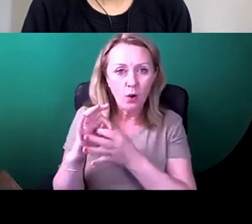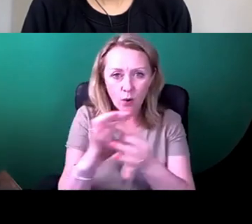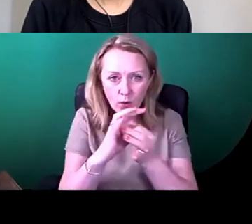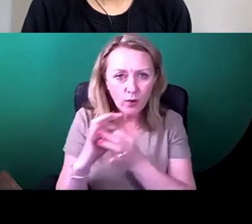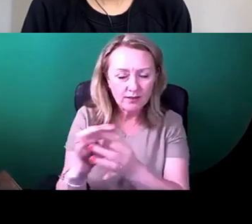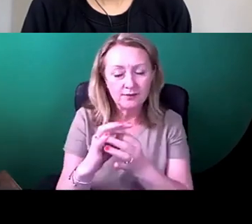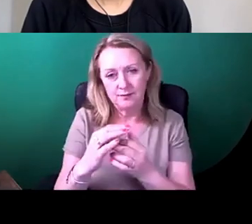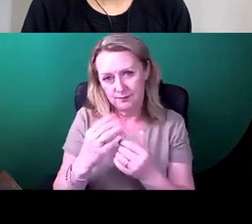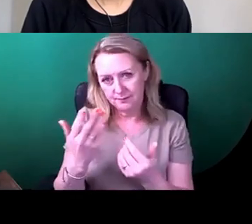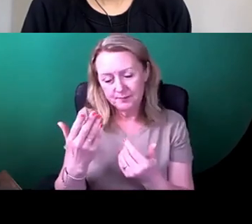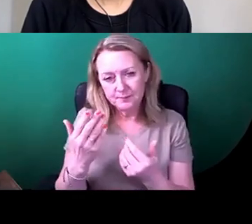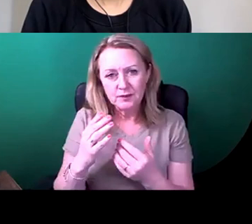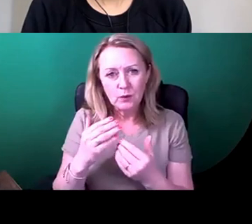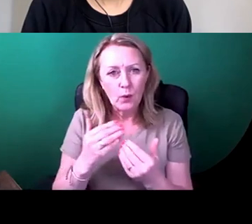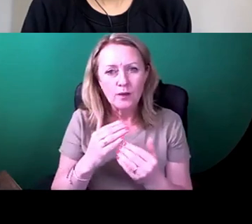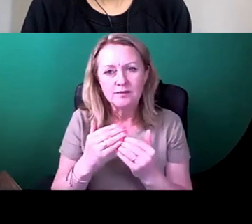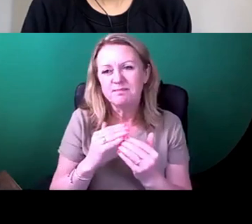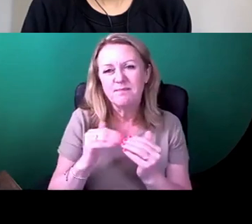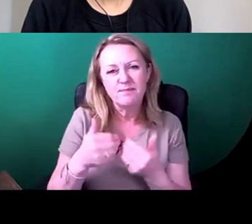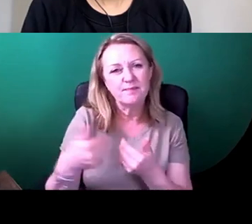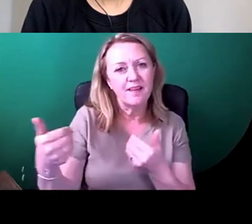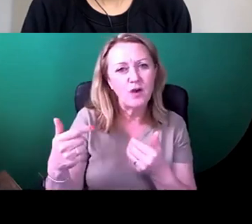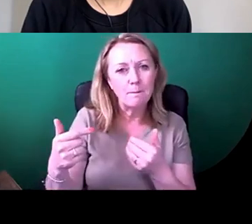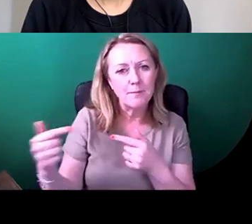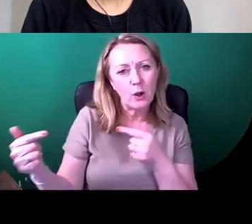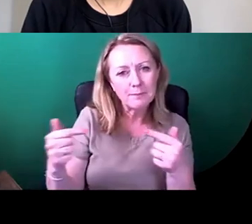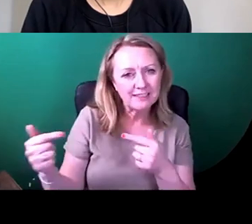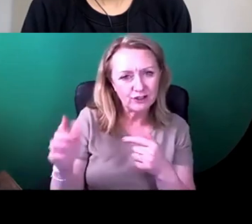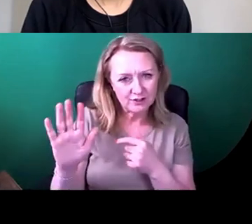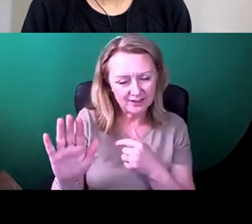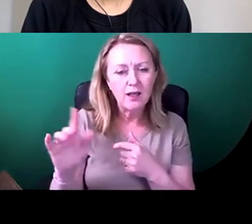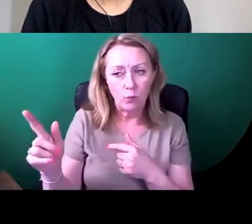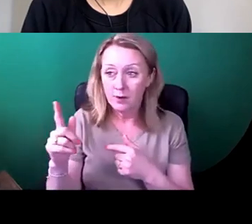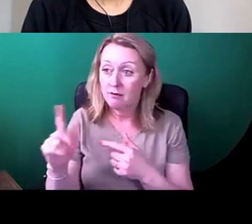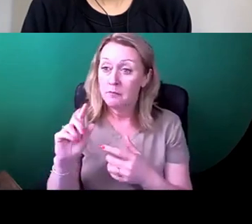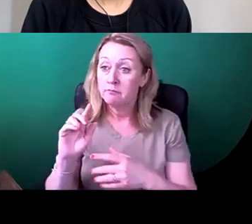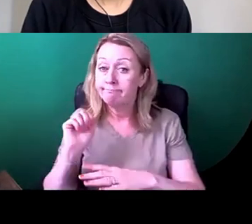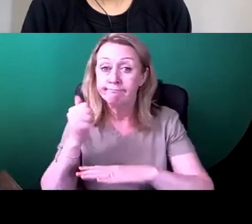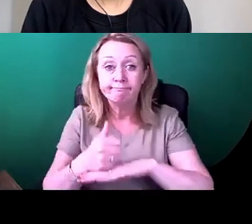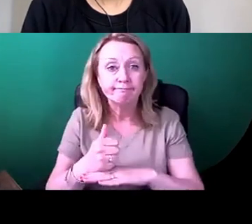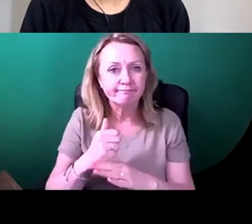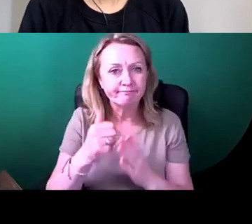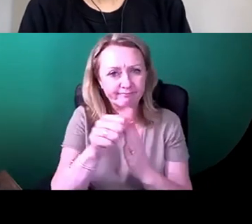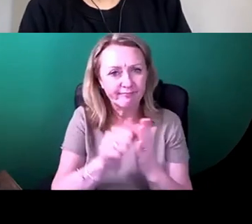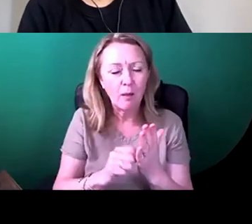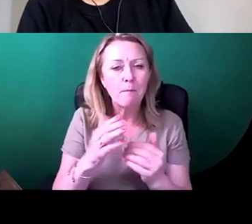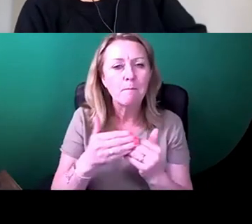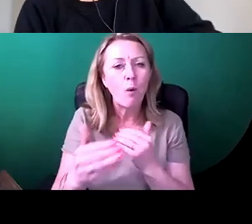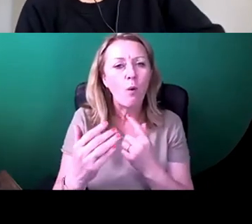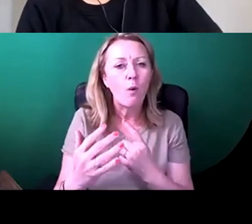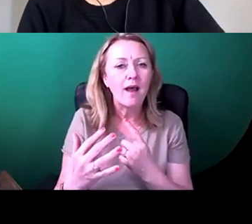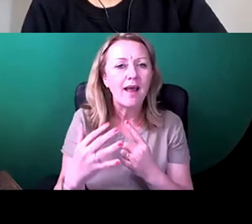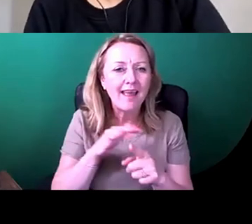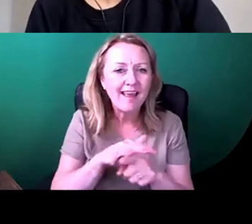all further than competition. The network has been instrumental in the programme, having a much broader influence than the